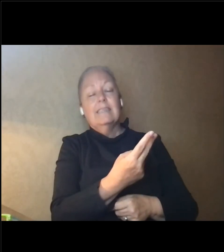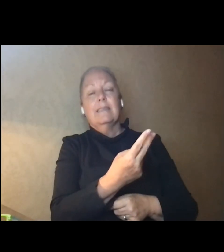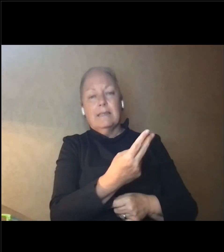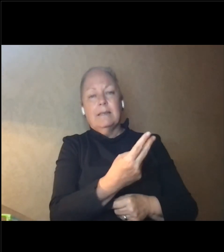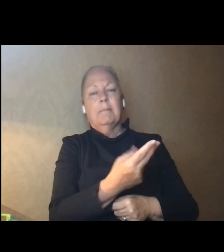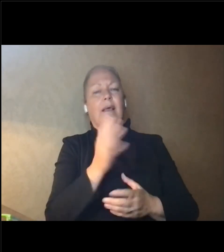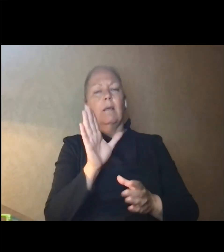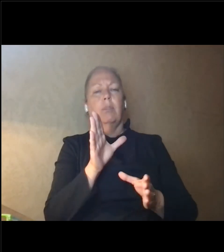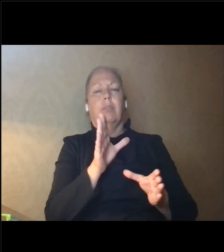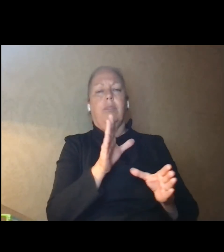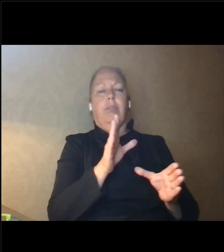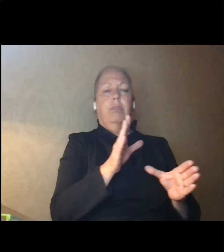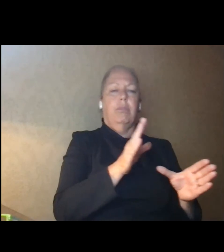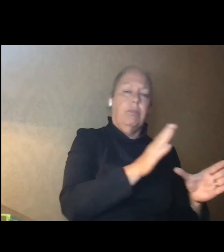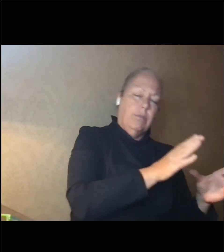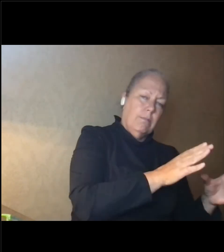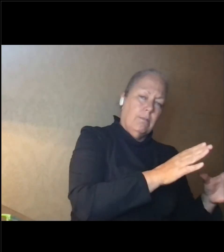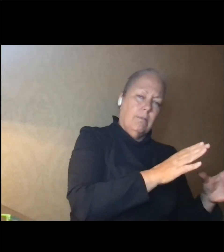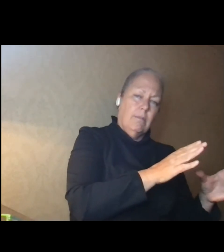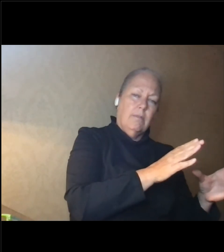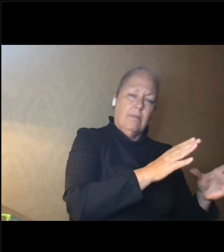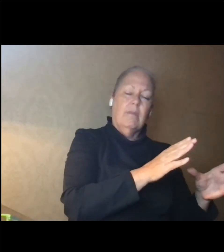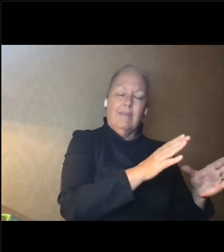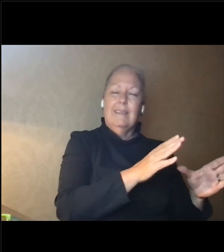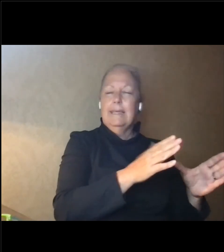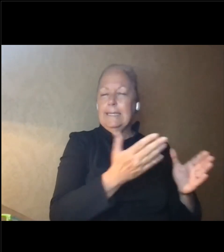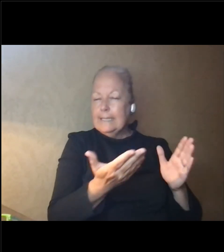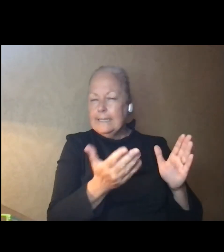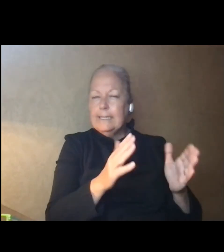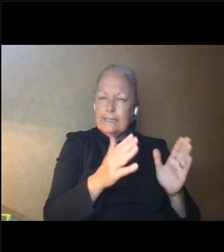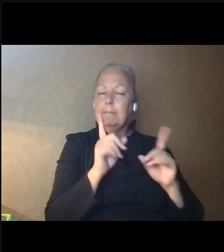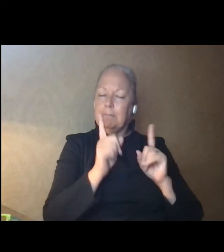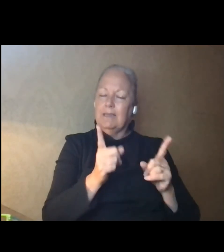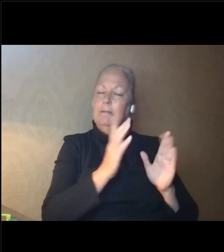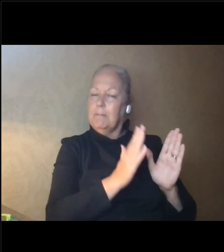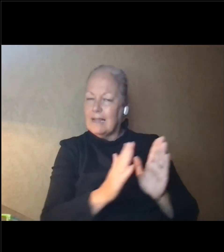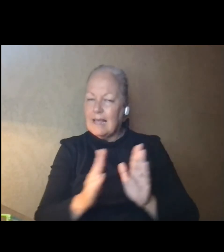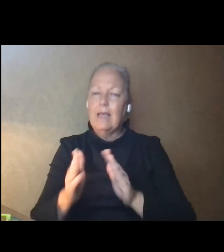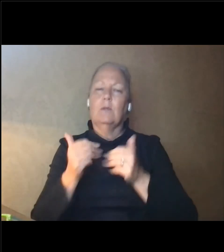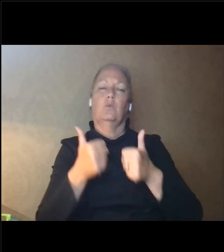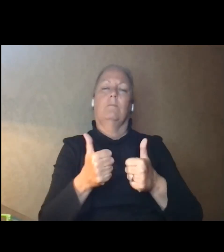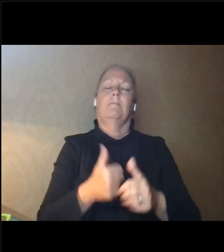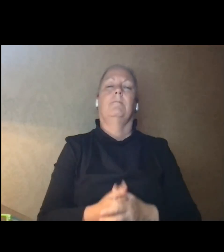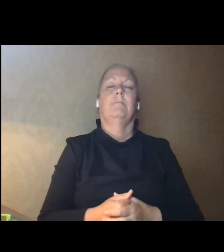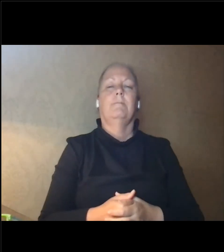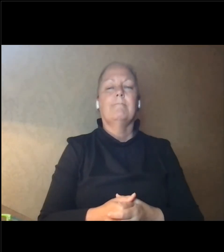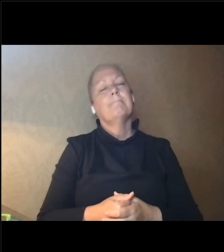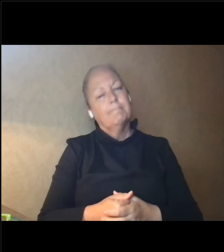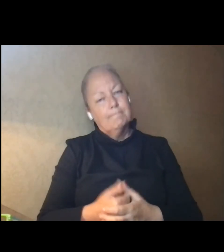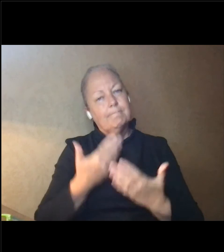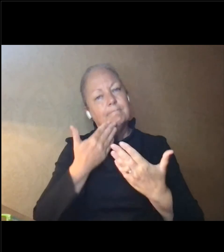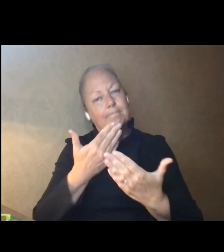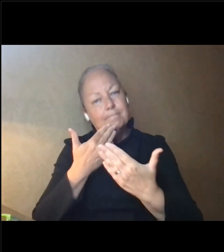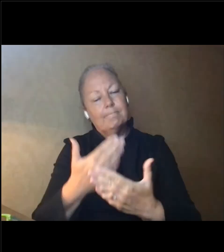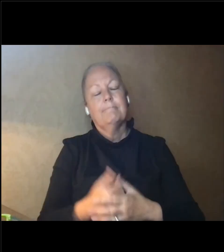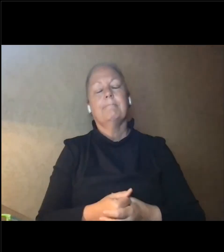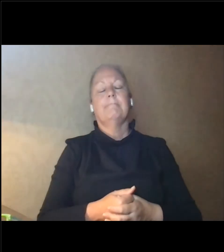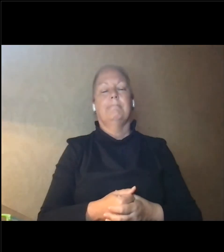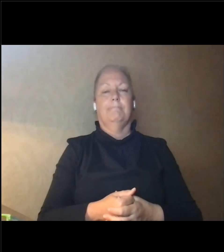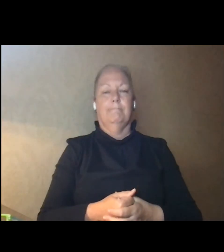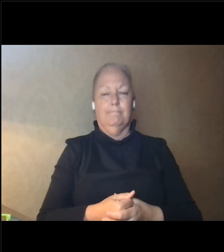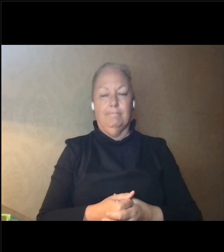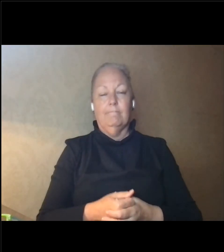in relation to meeting the needs of the users. Great, thank you. And Ghulam, it would be